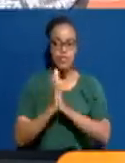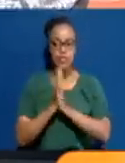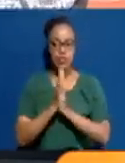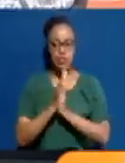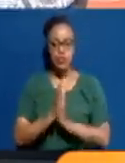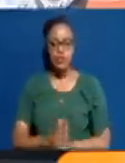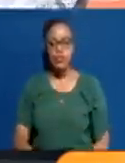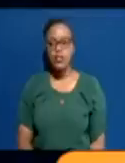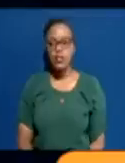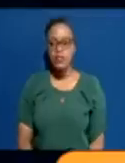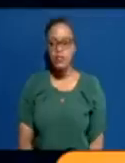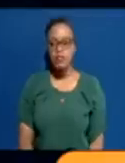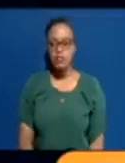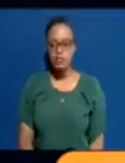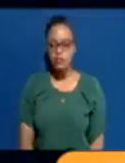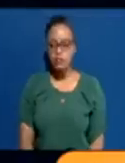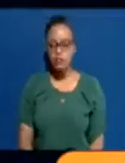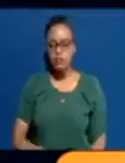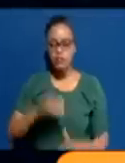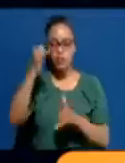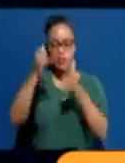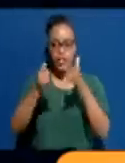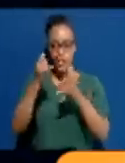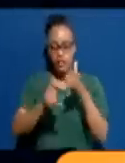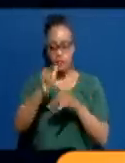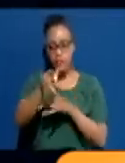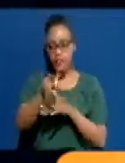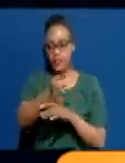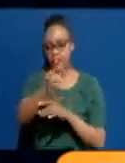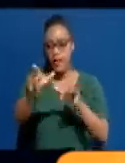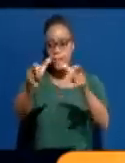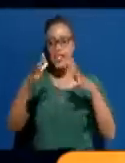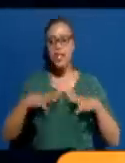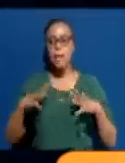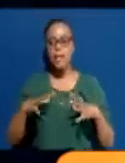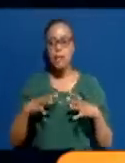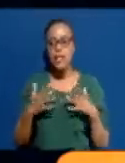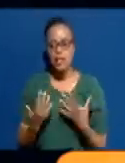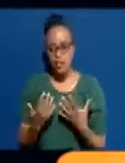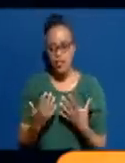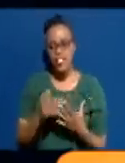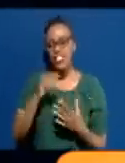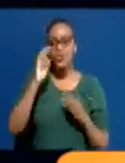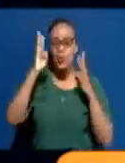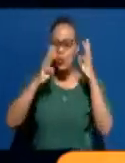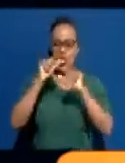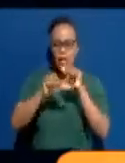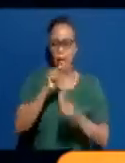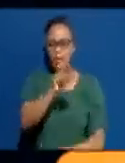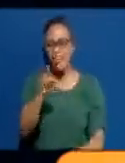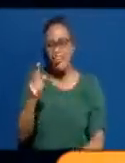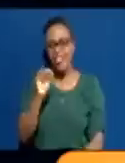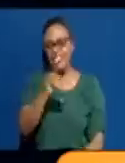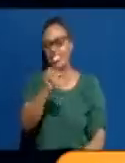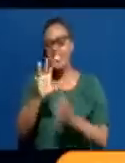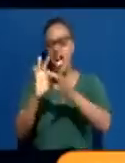hiyo. Finally, these media people, prime cabinet secretary, don't worry about them. These are